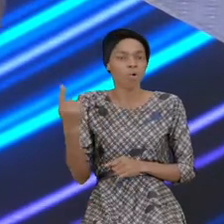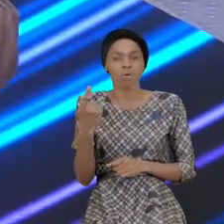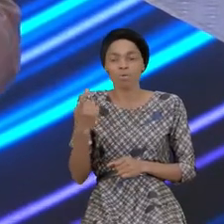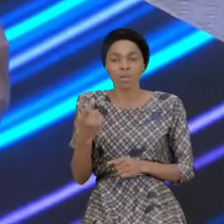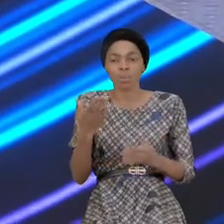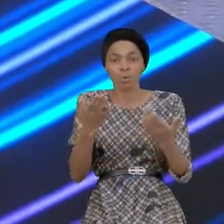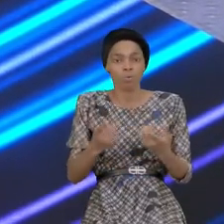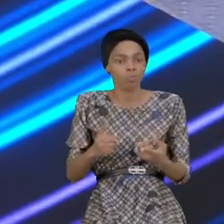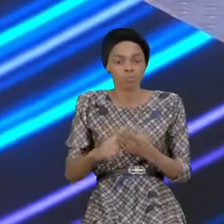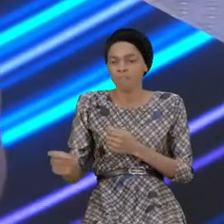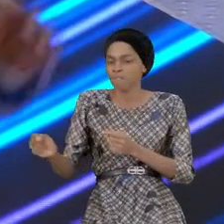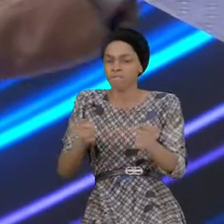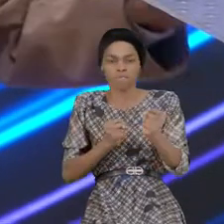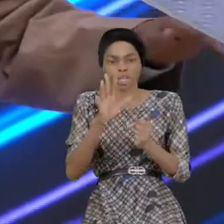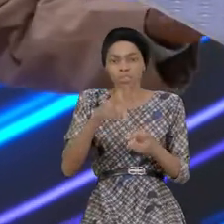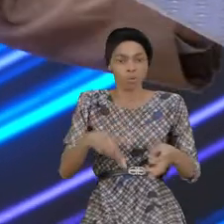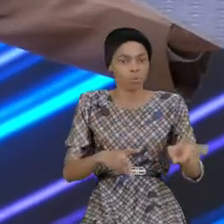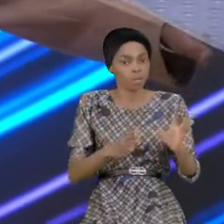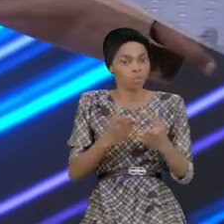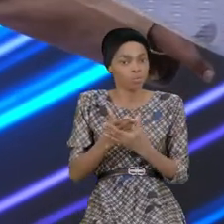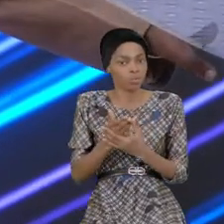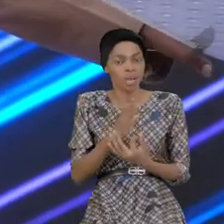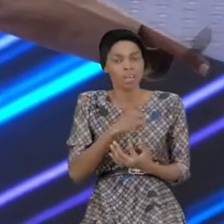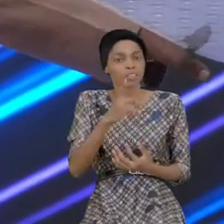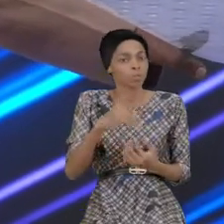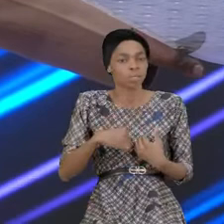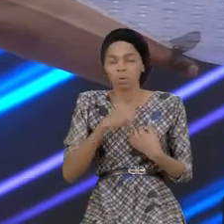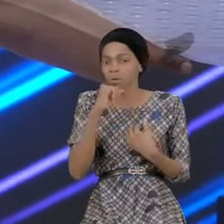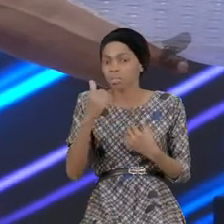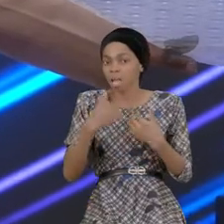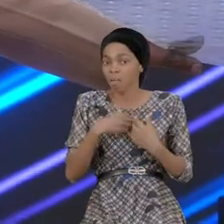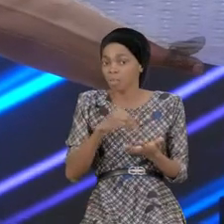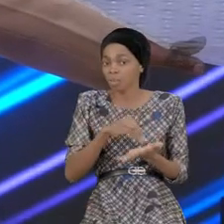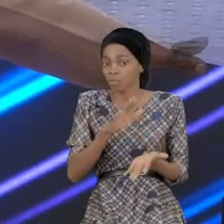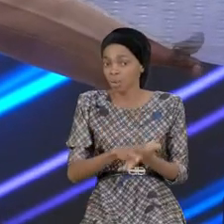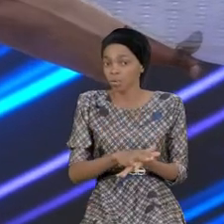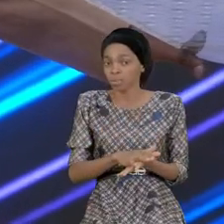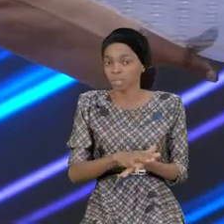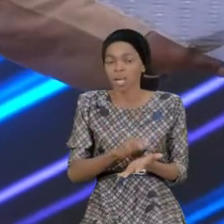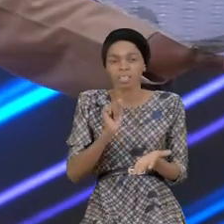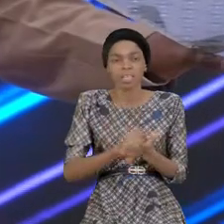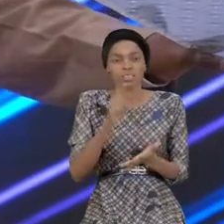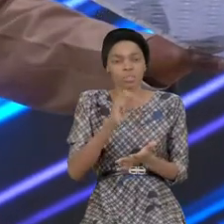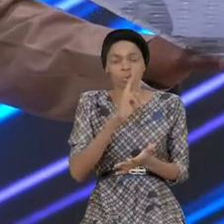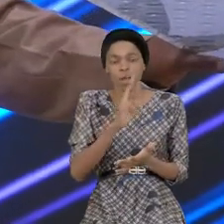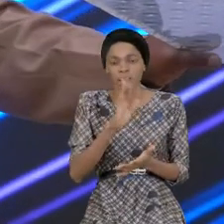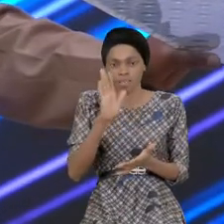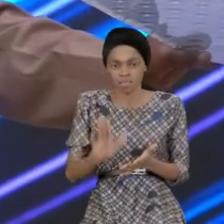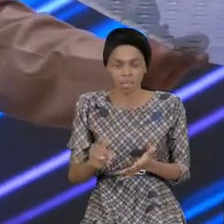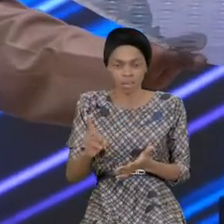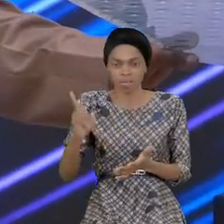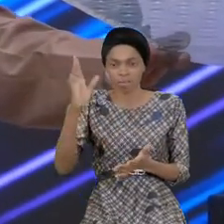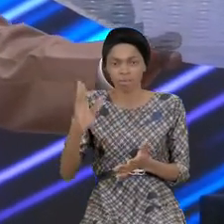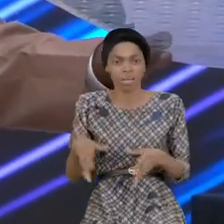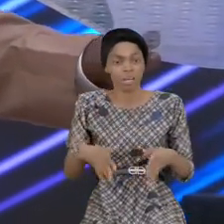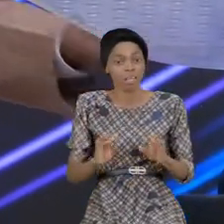your way through. And you will not have a record that you are a child of God. Let nothing